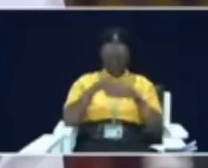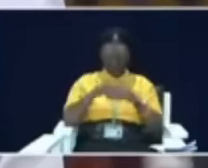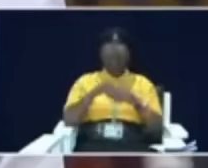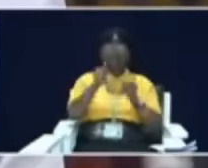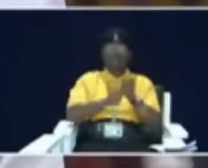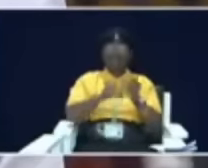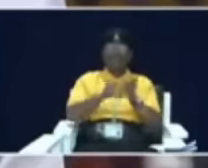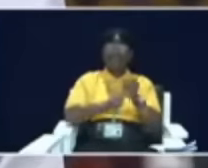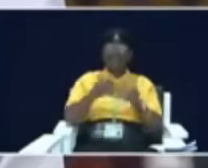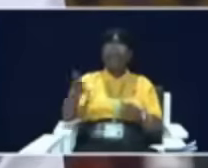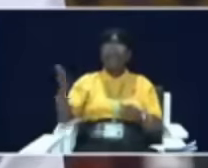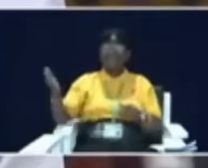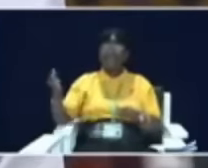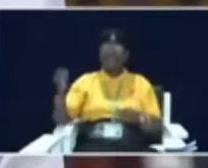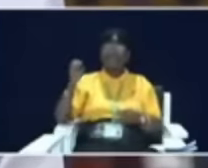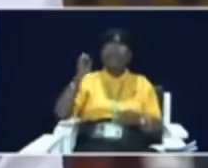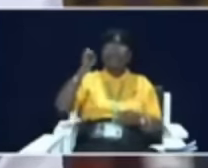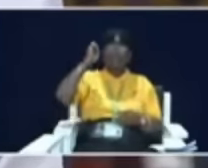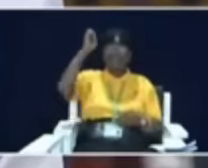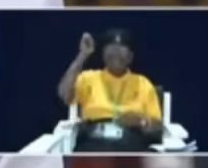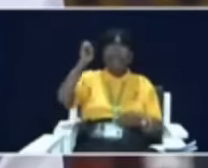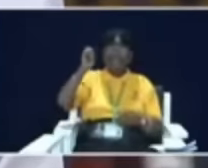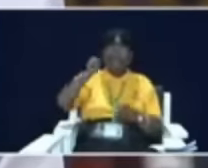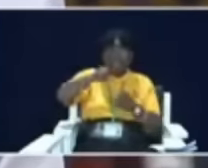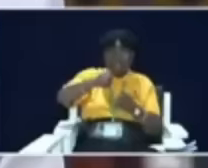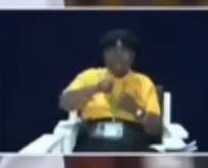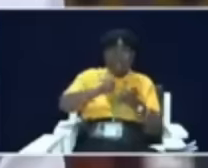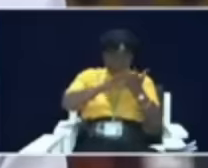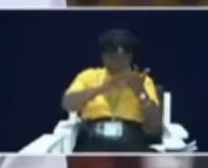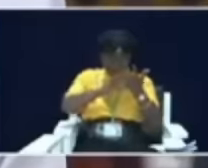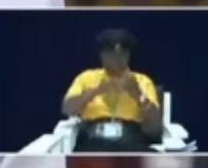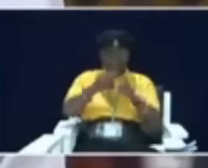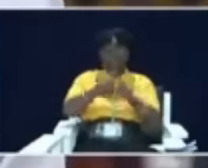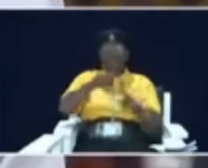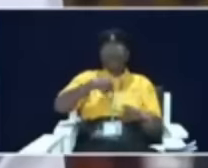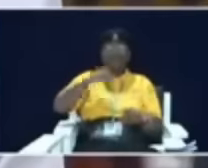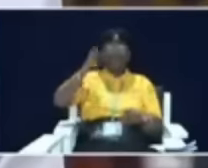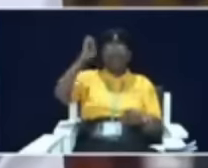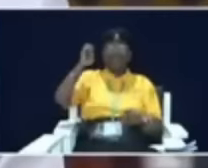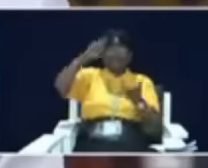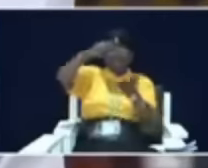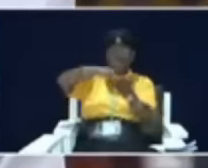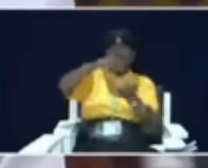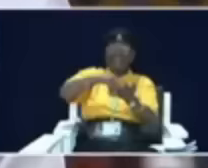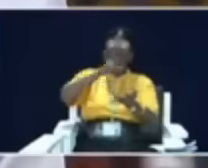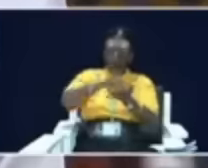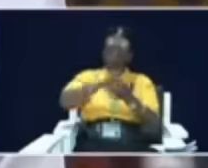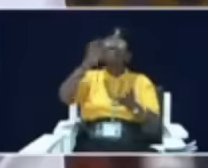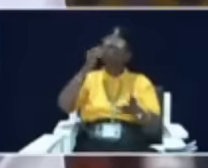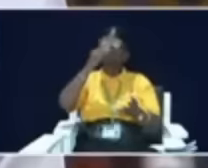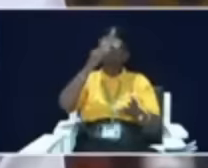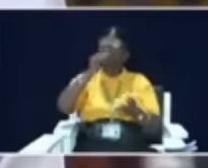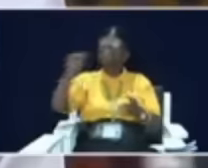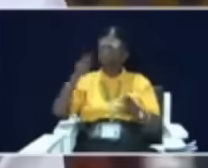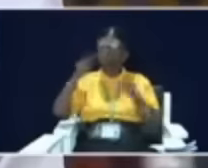Everything he learned from me, he repeated. As a very good son, if you can repeat what your